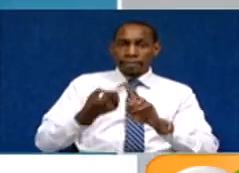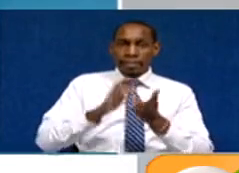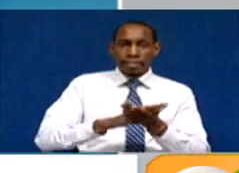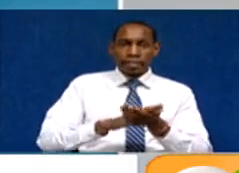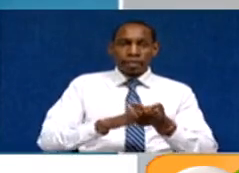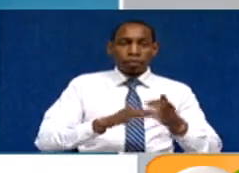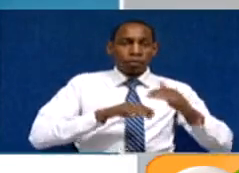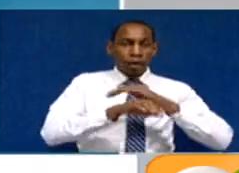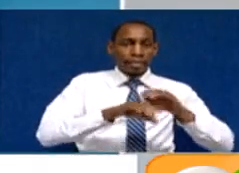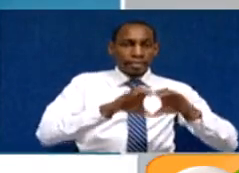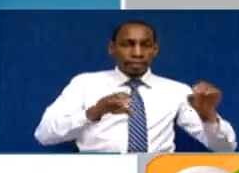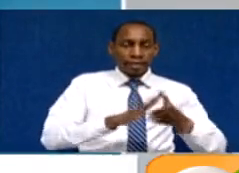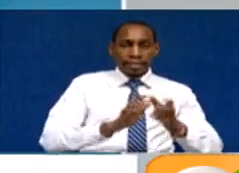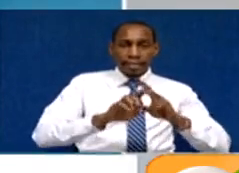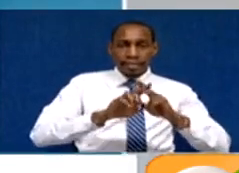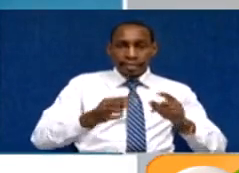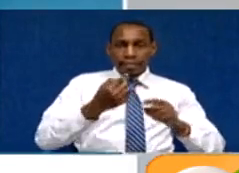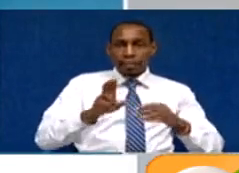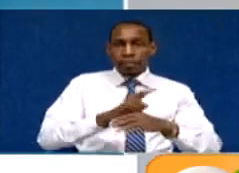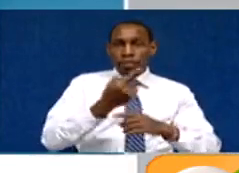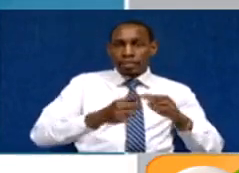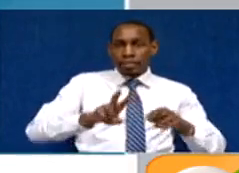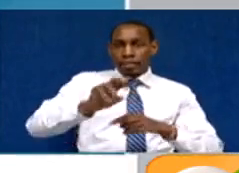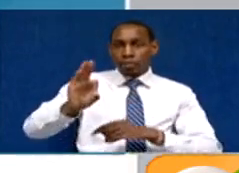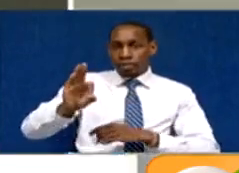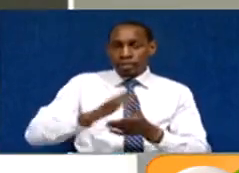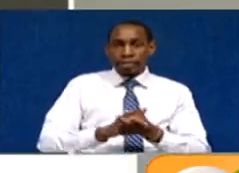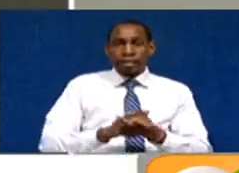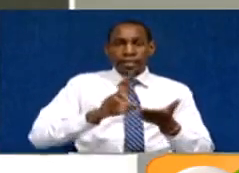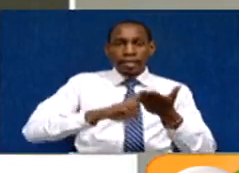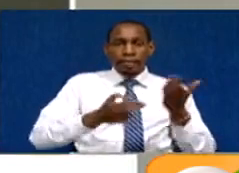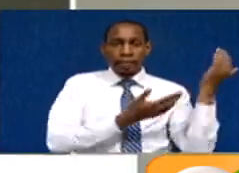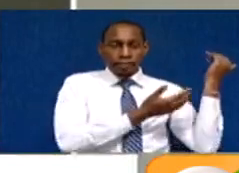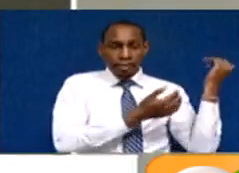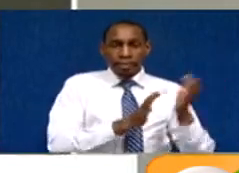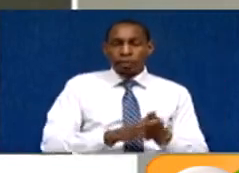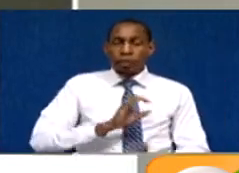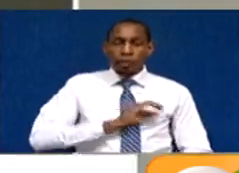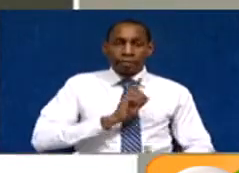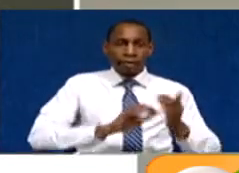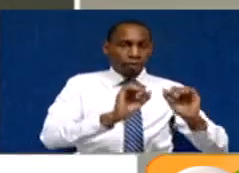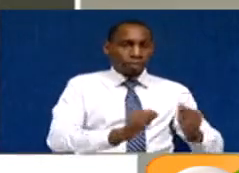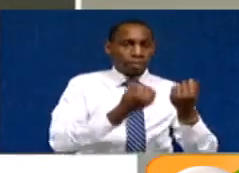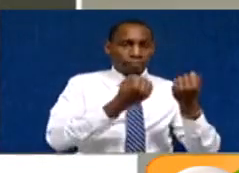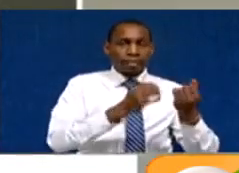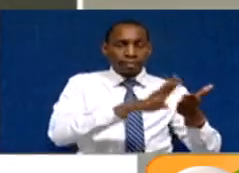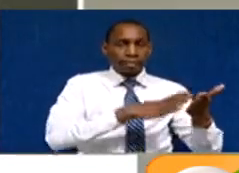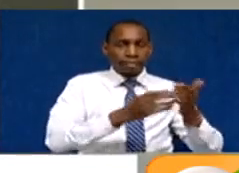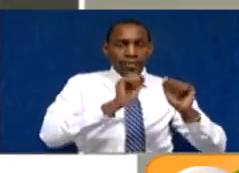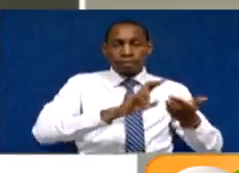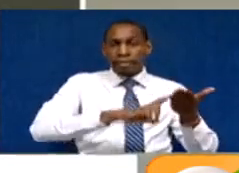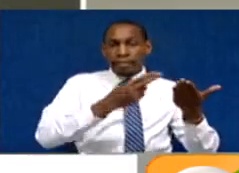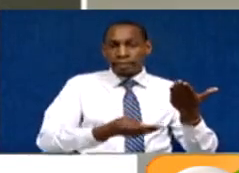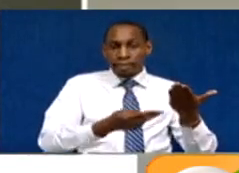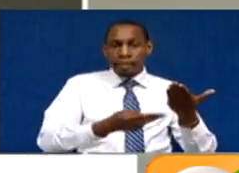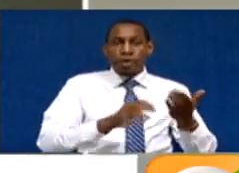it to market since its debut in 2003, failed to live up to predictions. Regulators, fearing the safety mechanism might fail in the